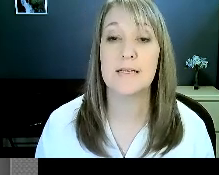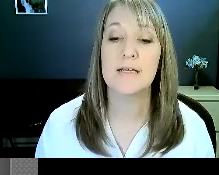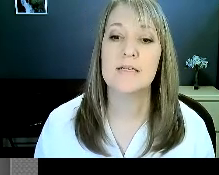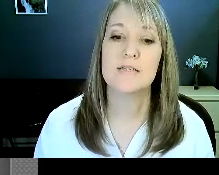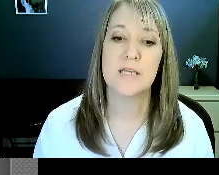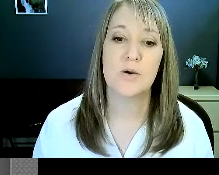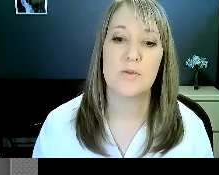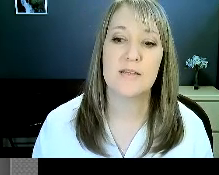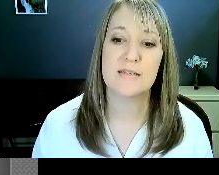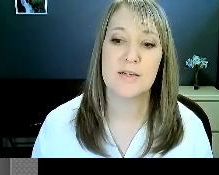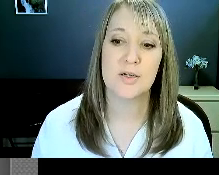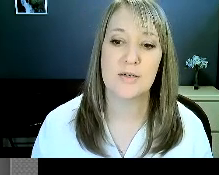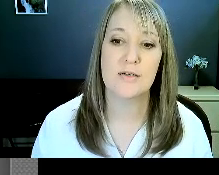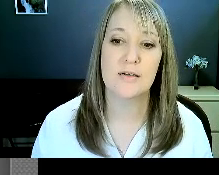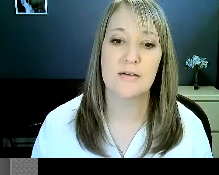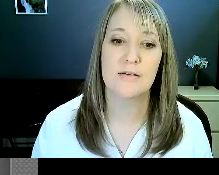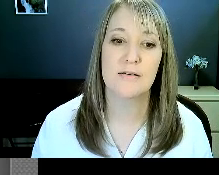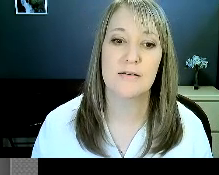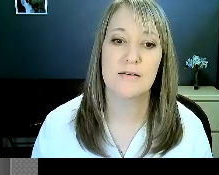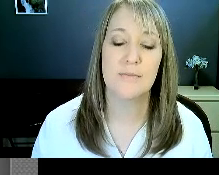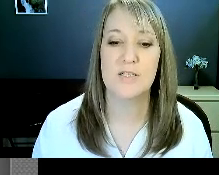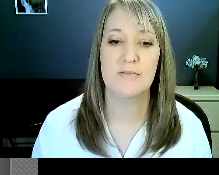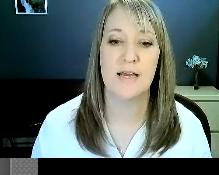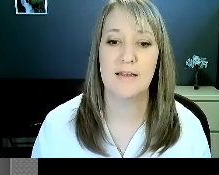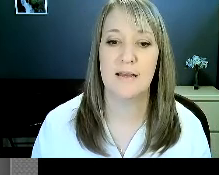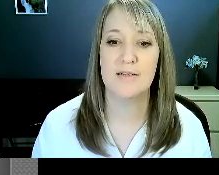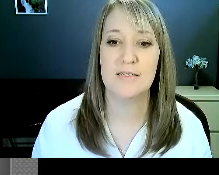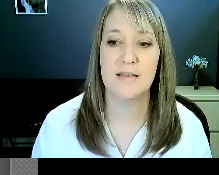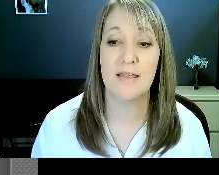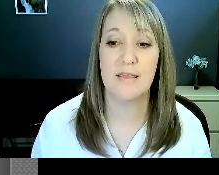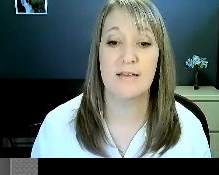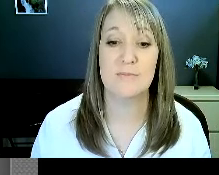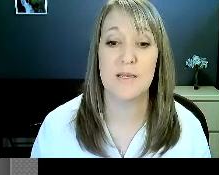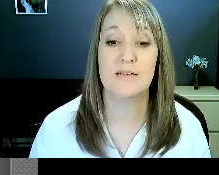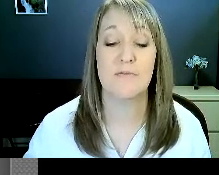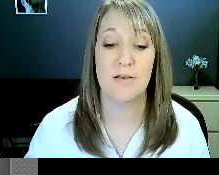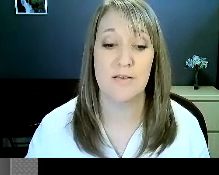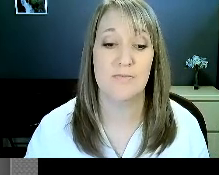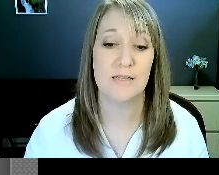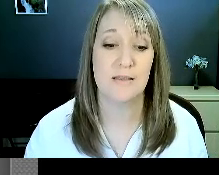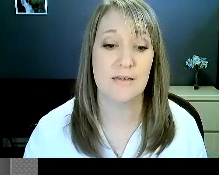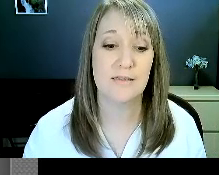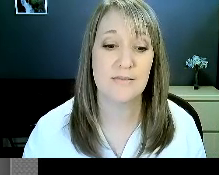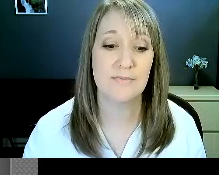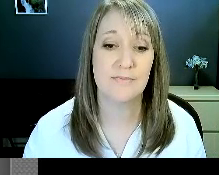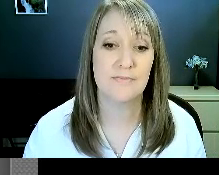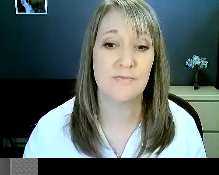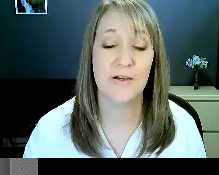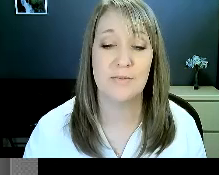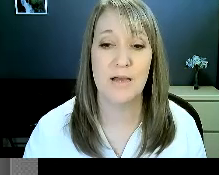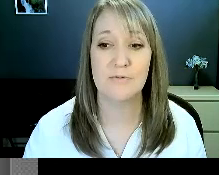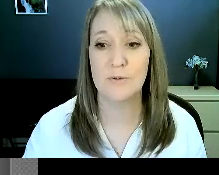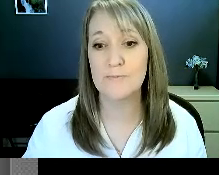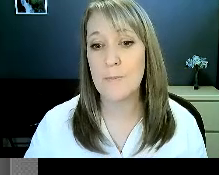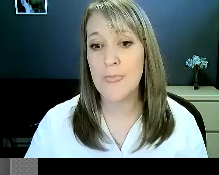bit. So this is her image of that. And I think it speaks volumes. I think it's